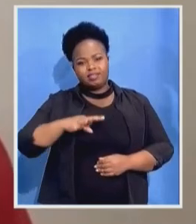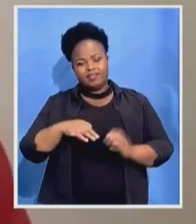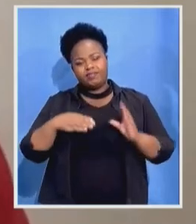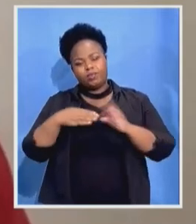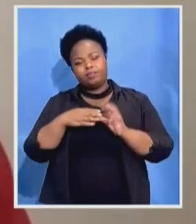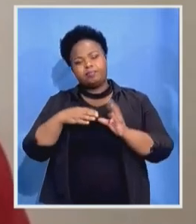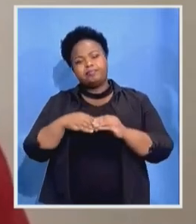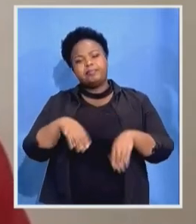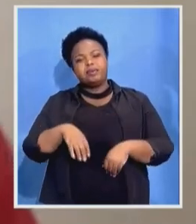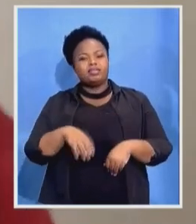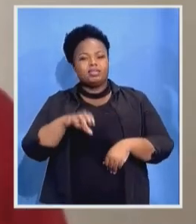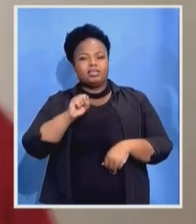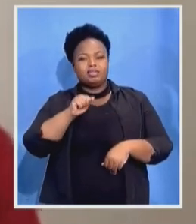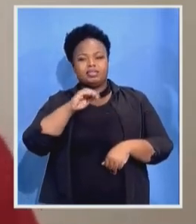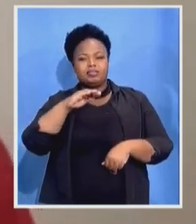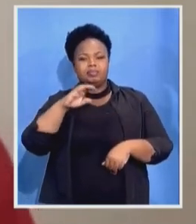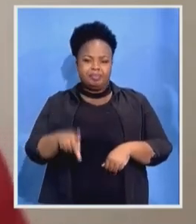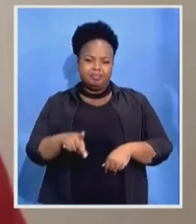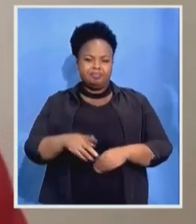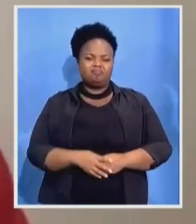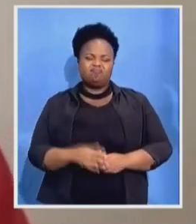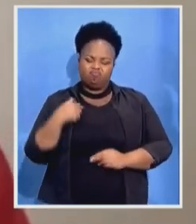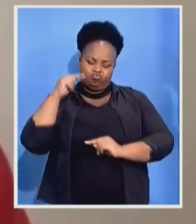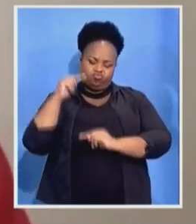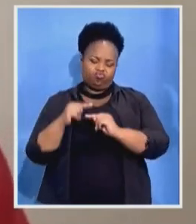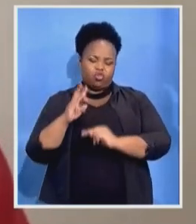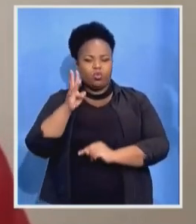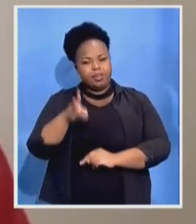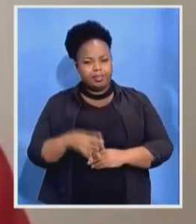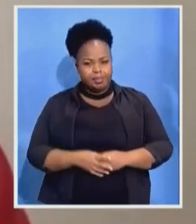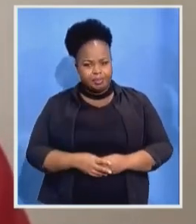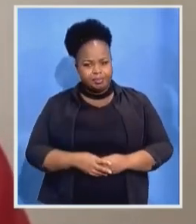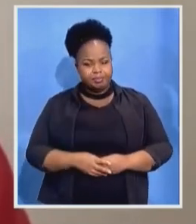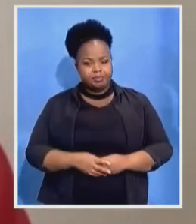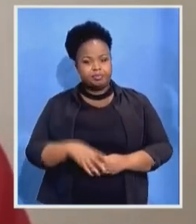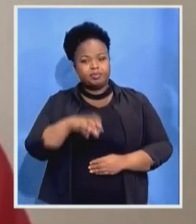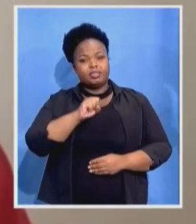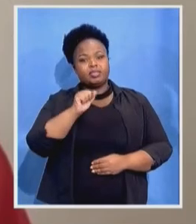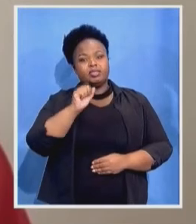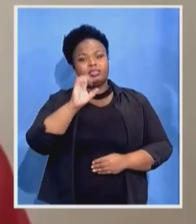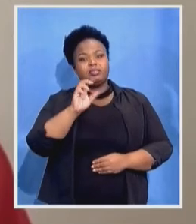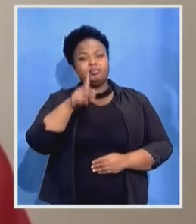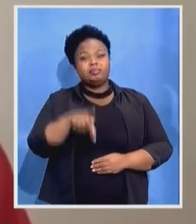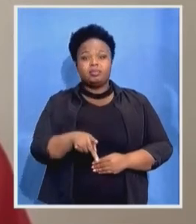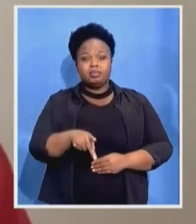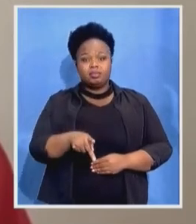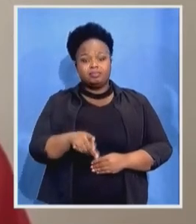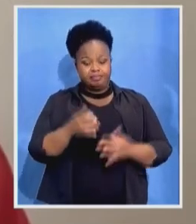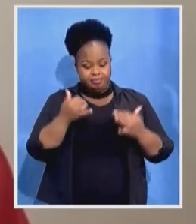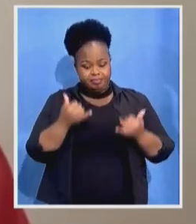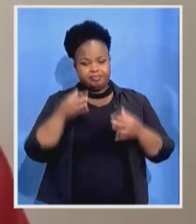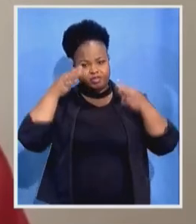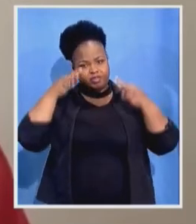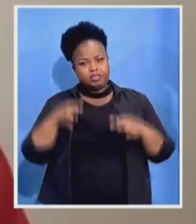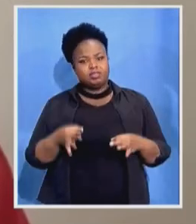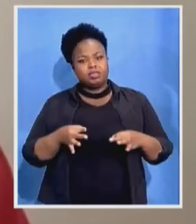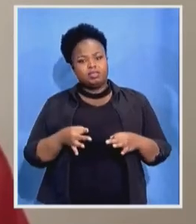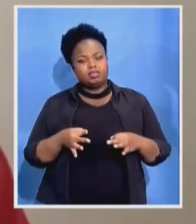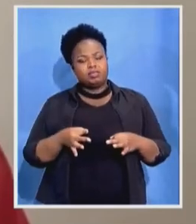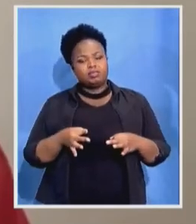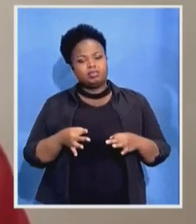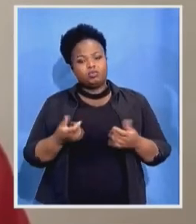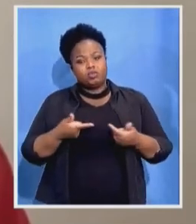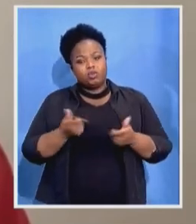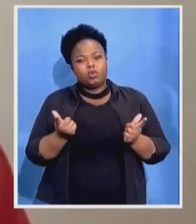brief. The SACP has decided to launch what it calls the crowdfunding. In other